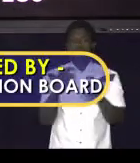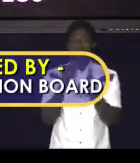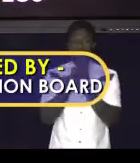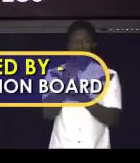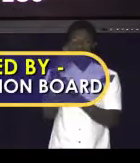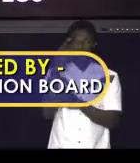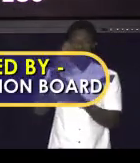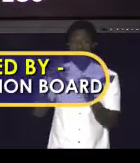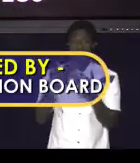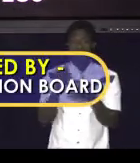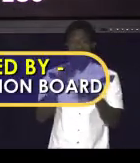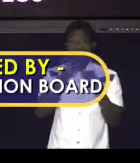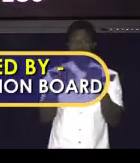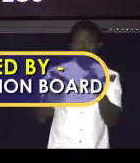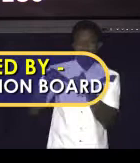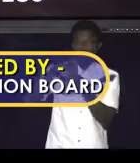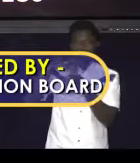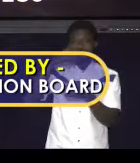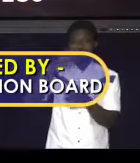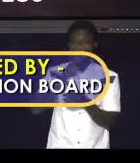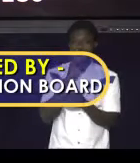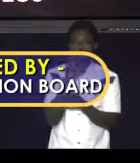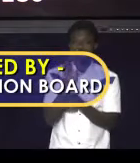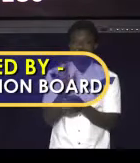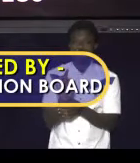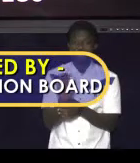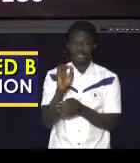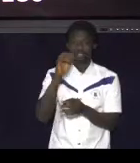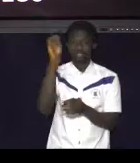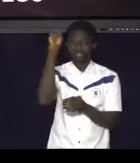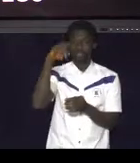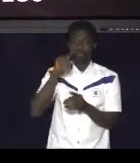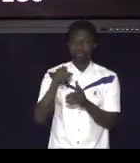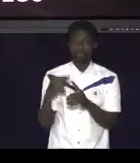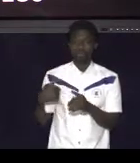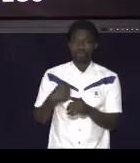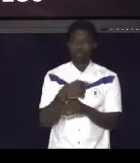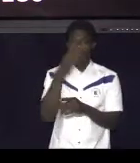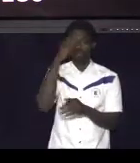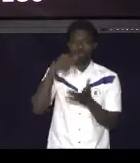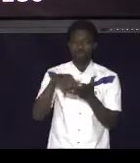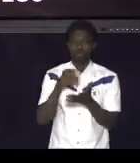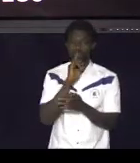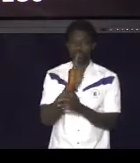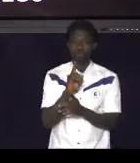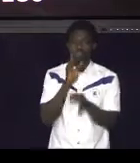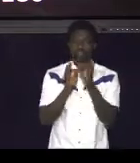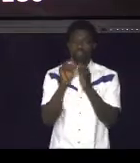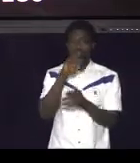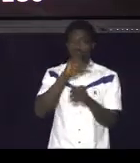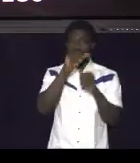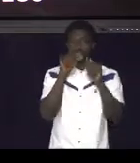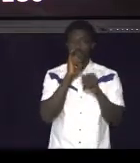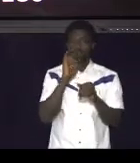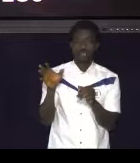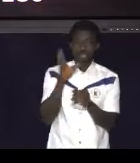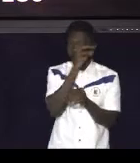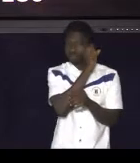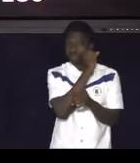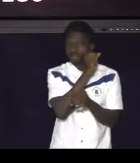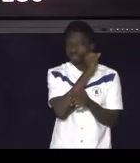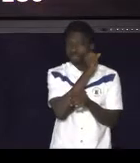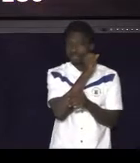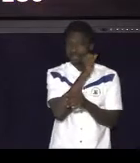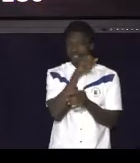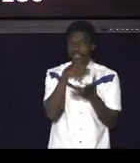see, all the angles inside must be 180 degrees. Now, when we know this fact, if one angle is missing,